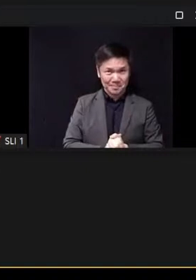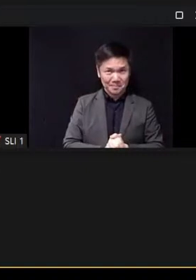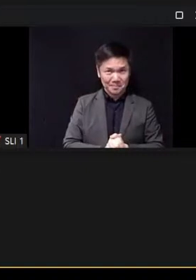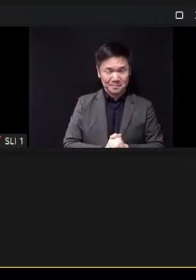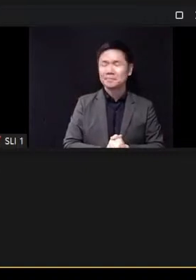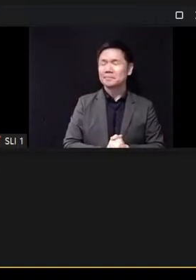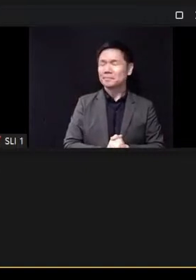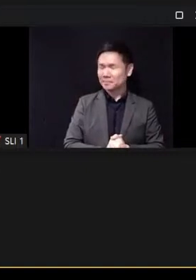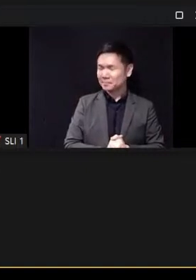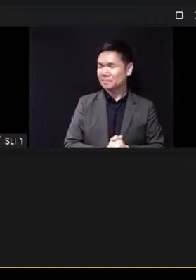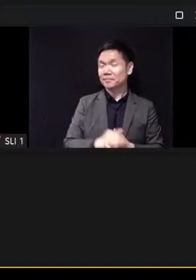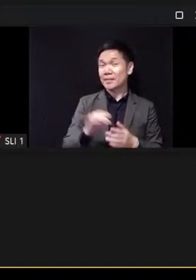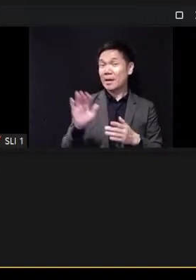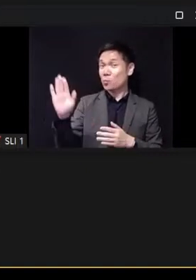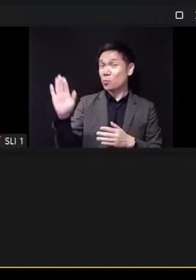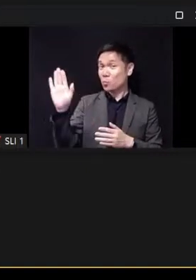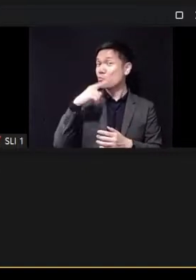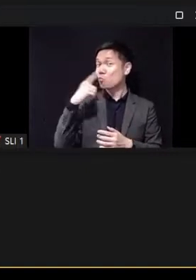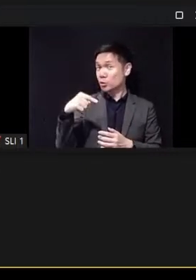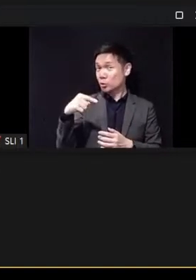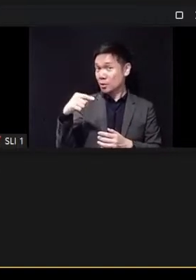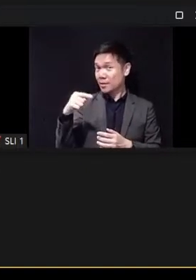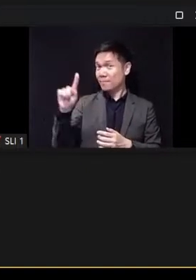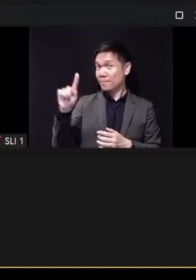the distinguished delegate from Japan.